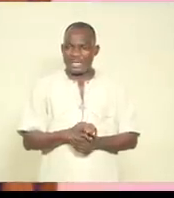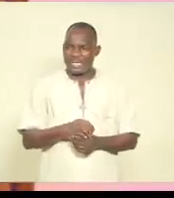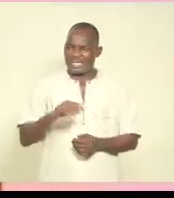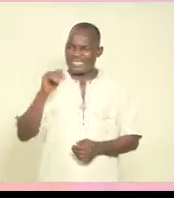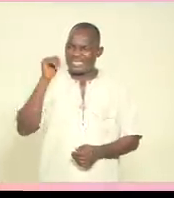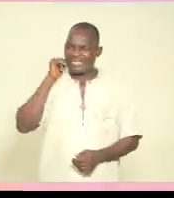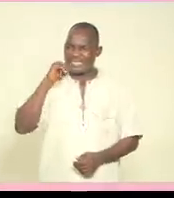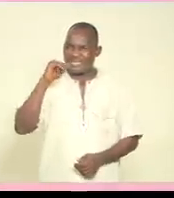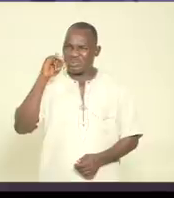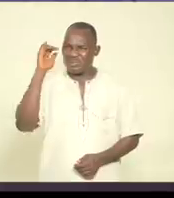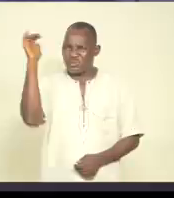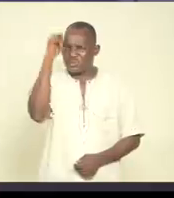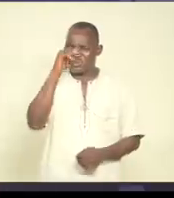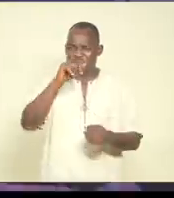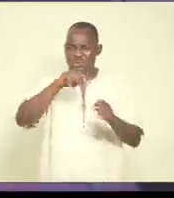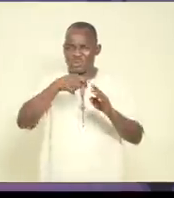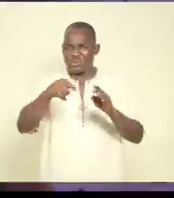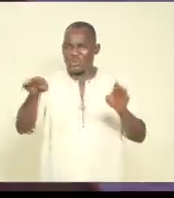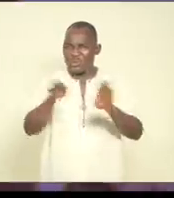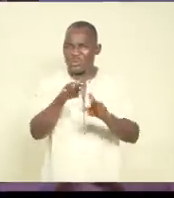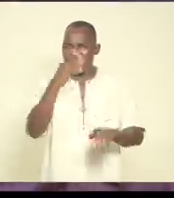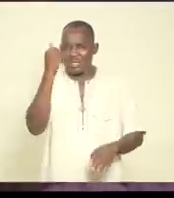stupid girl left the door open.